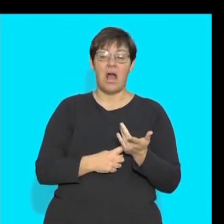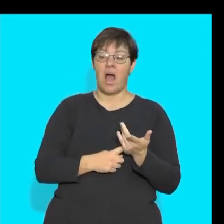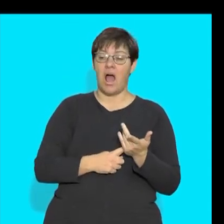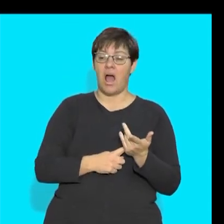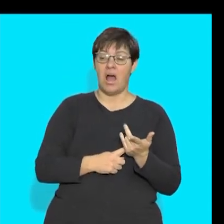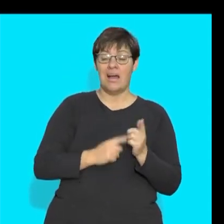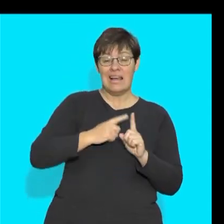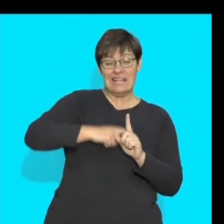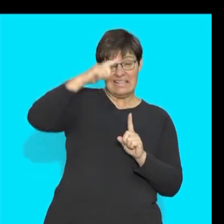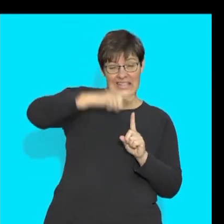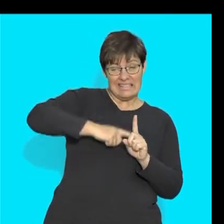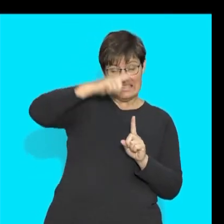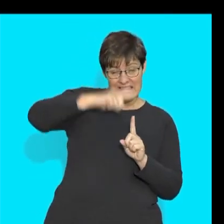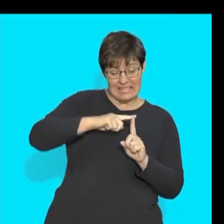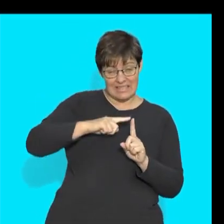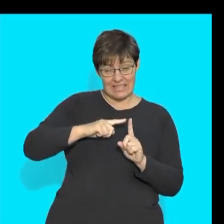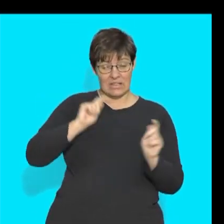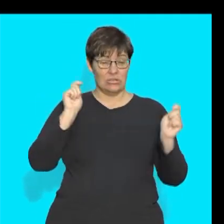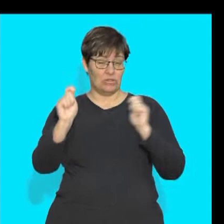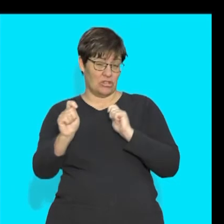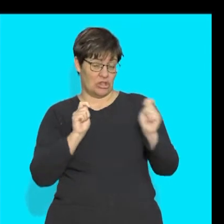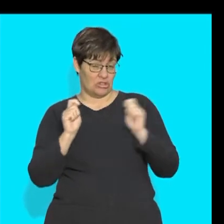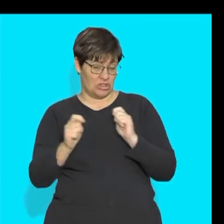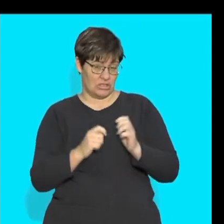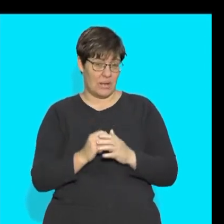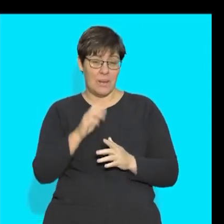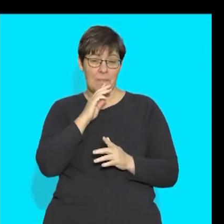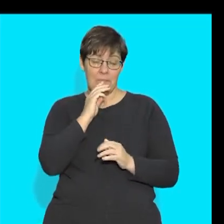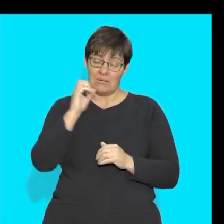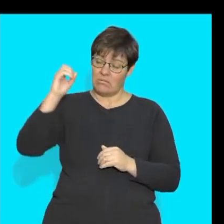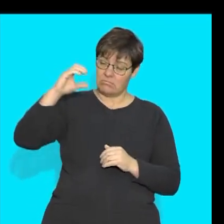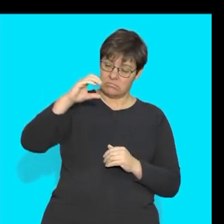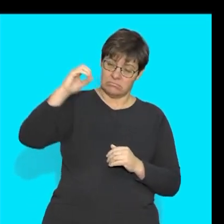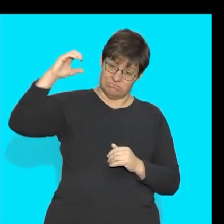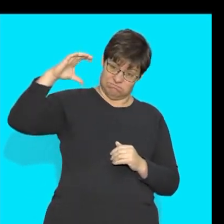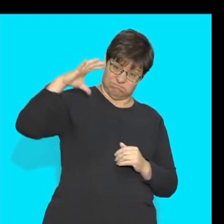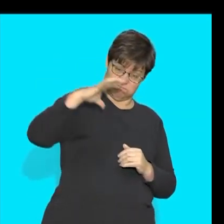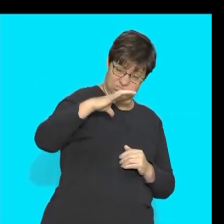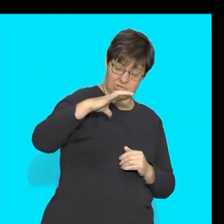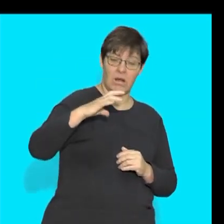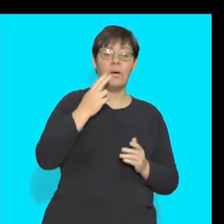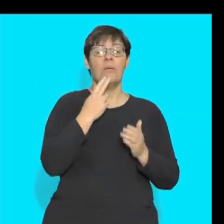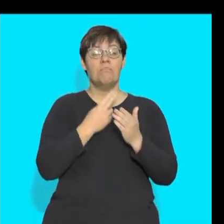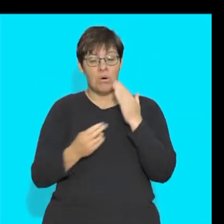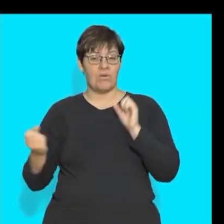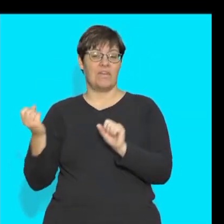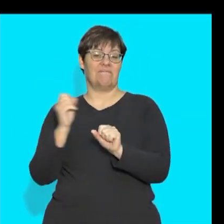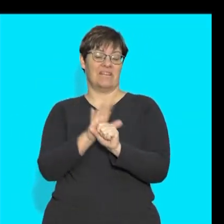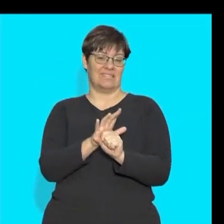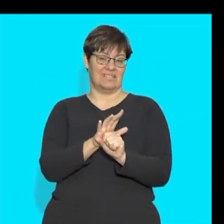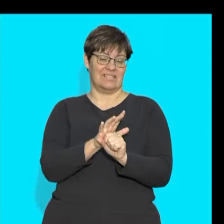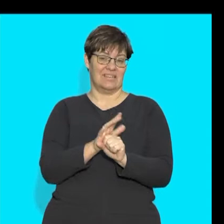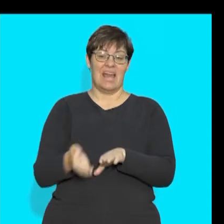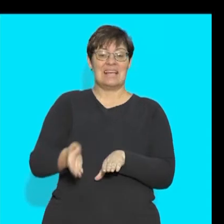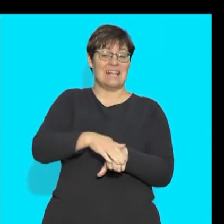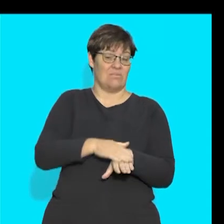changes current. So both frequency and intensity, intensity means how bright it is, both of those affect